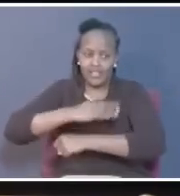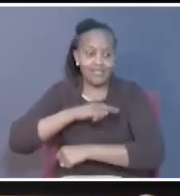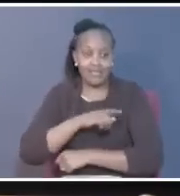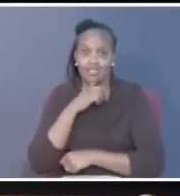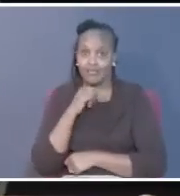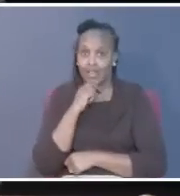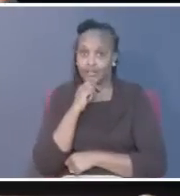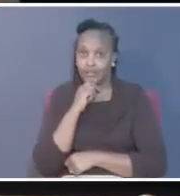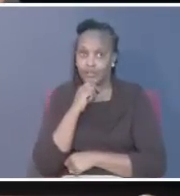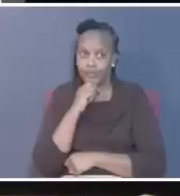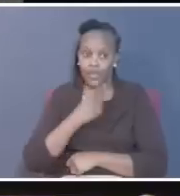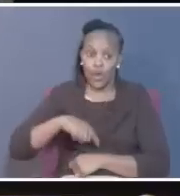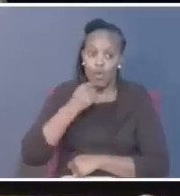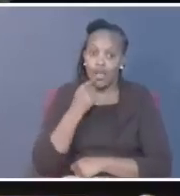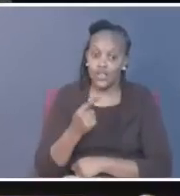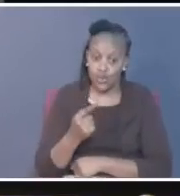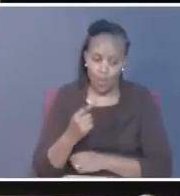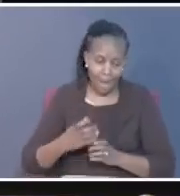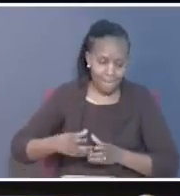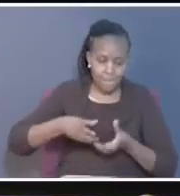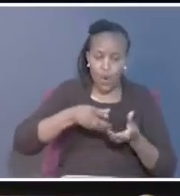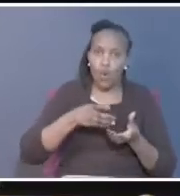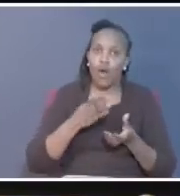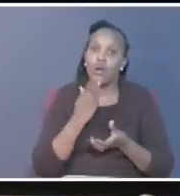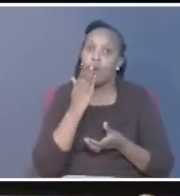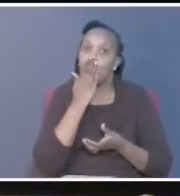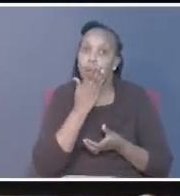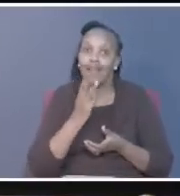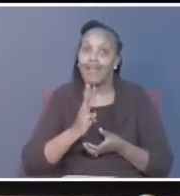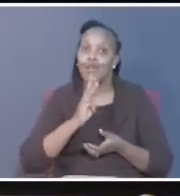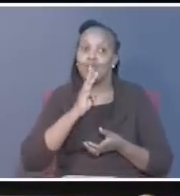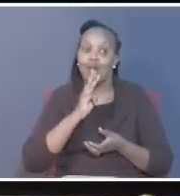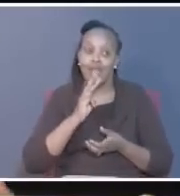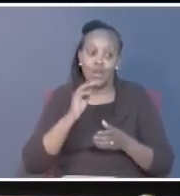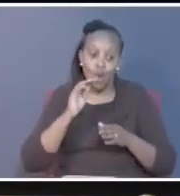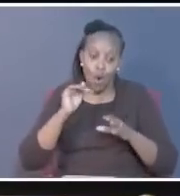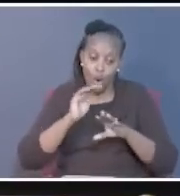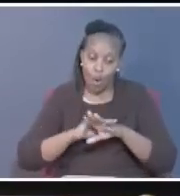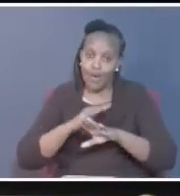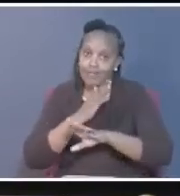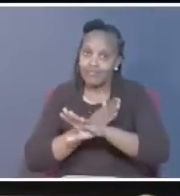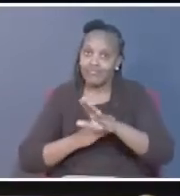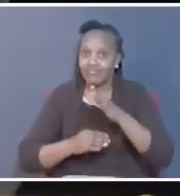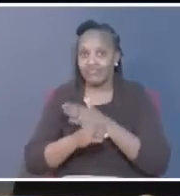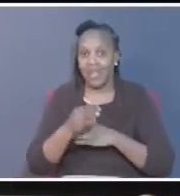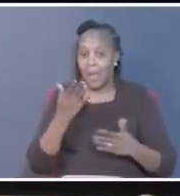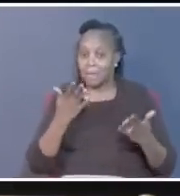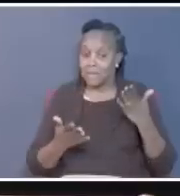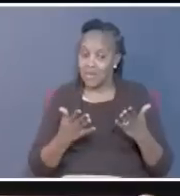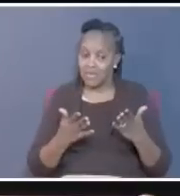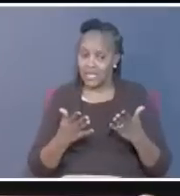bandages. We're told he poured oil and wine on them. Those must have been provisions for his